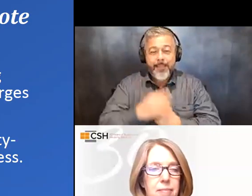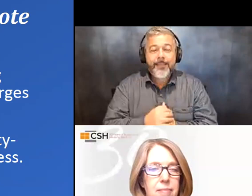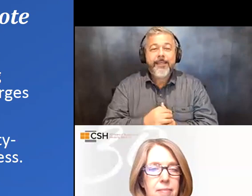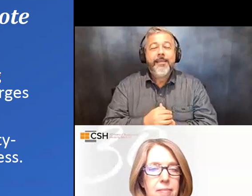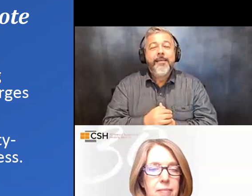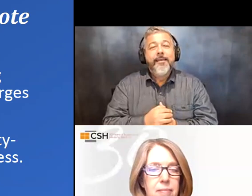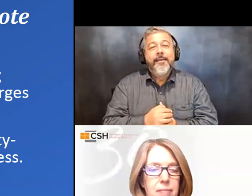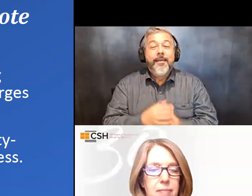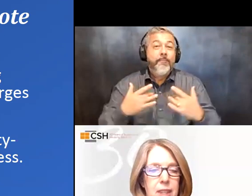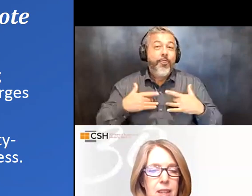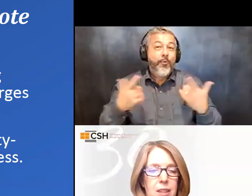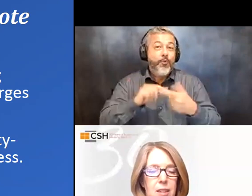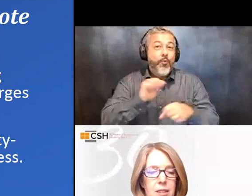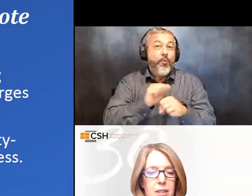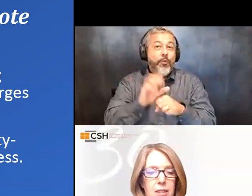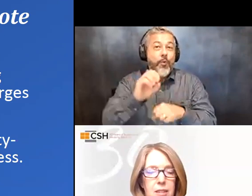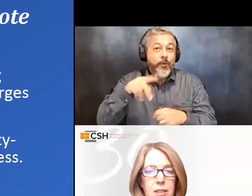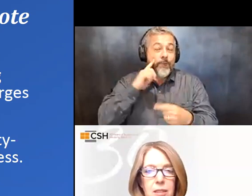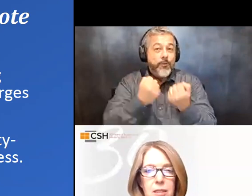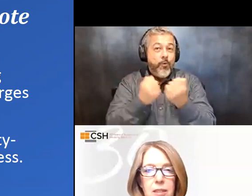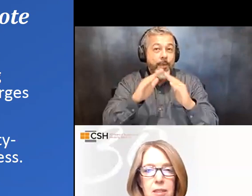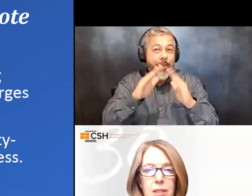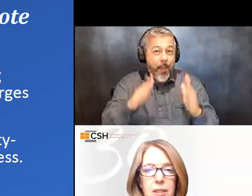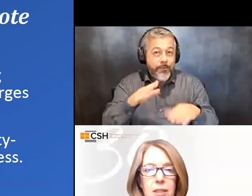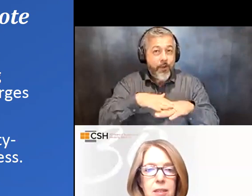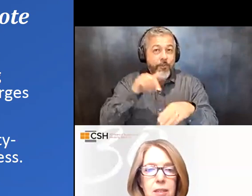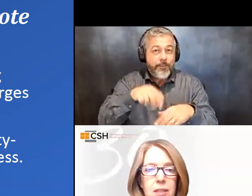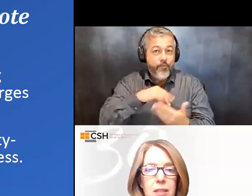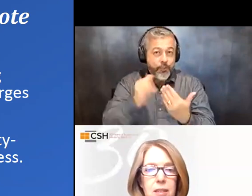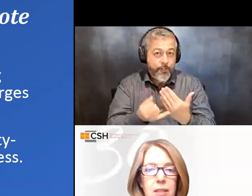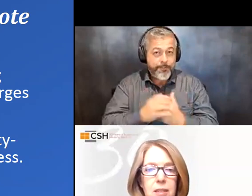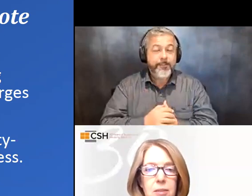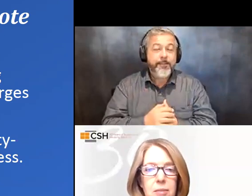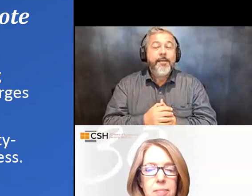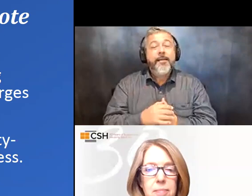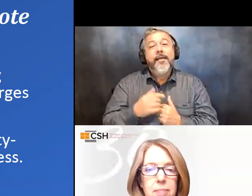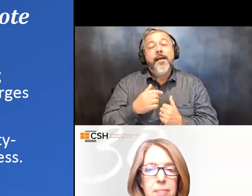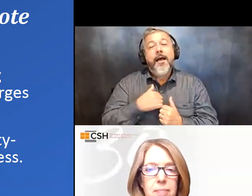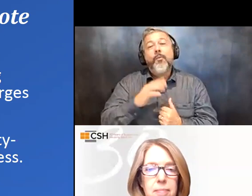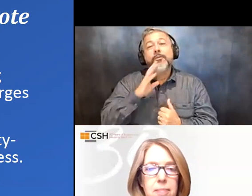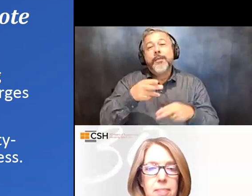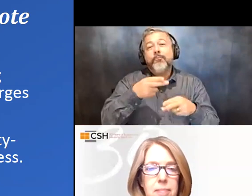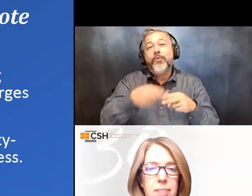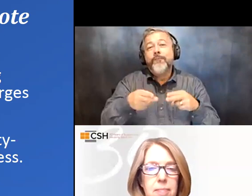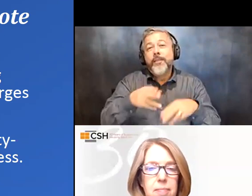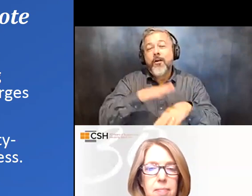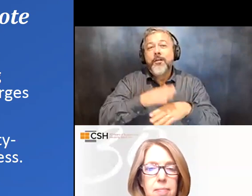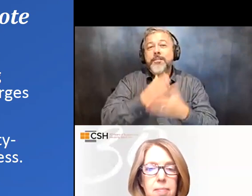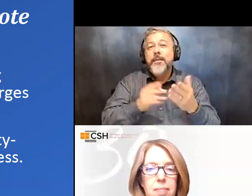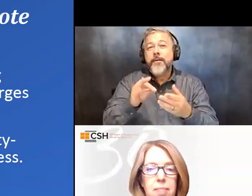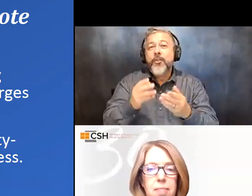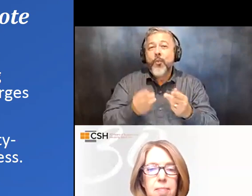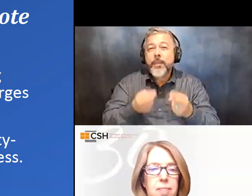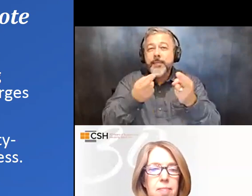So thrilled to be working with Corporation for Supportive Housing on this project. I'm going to be speaking briefly on some of the